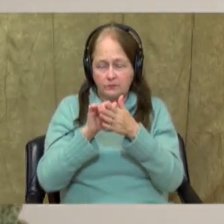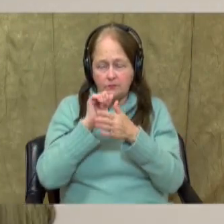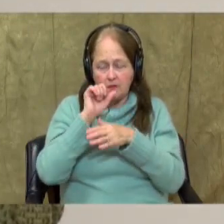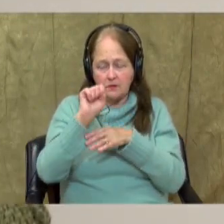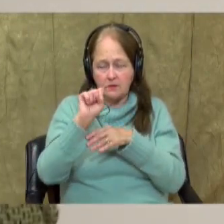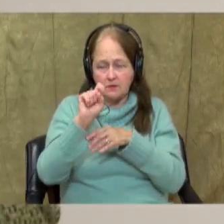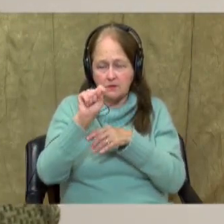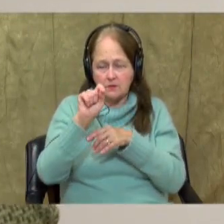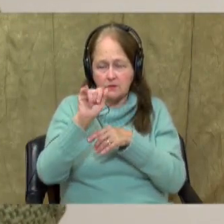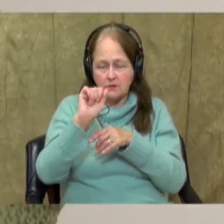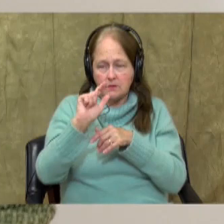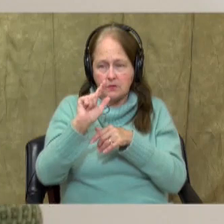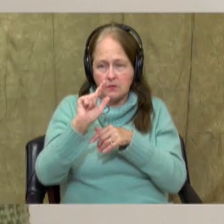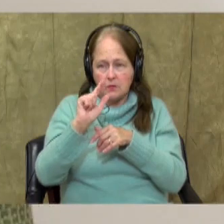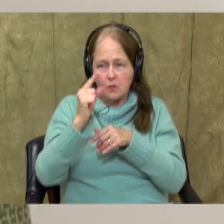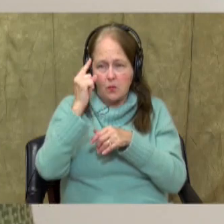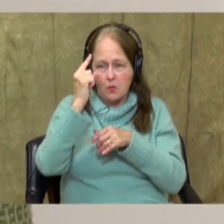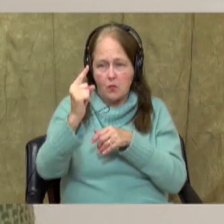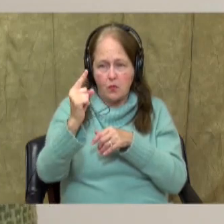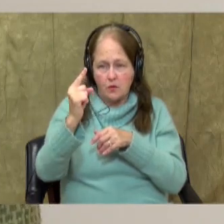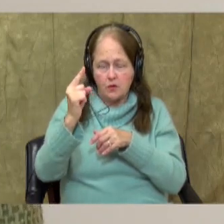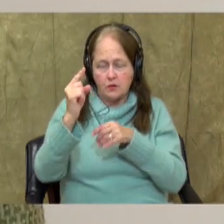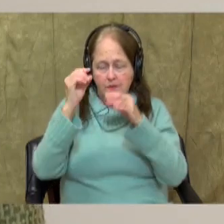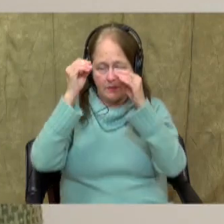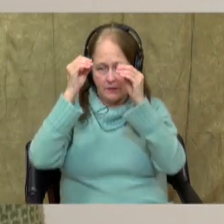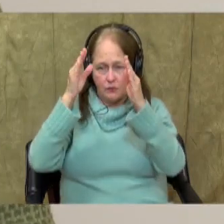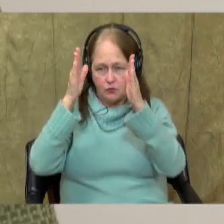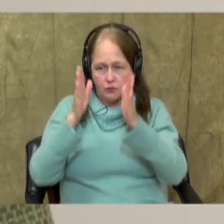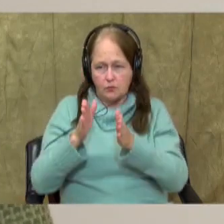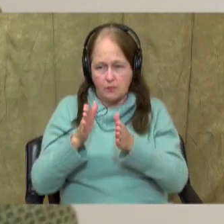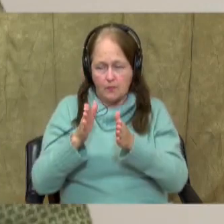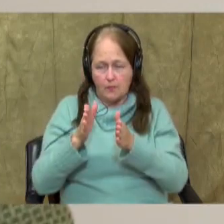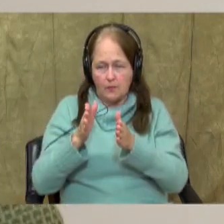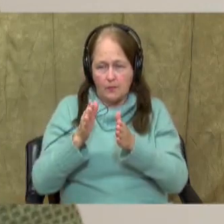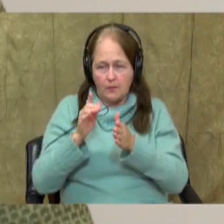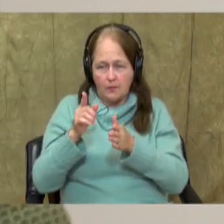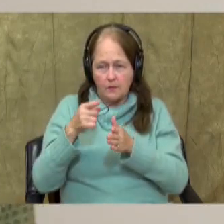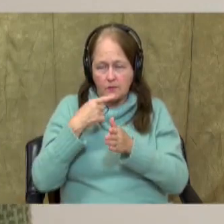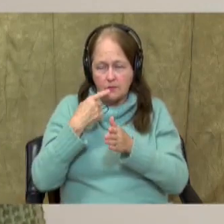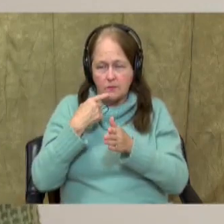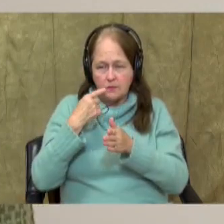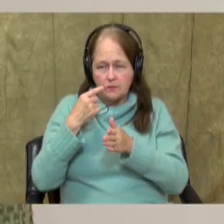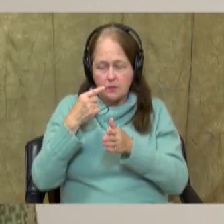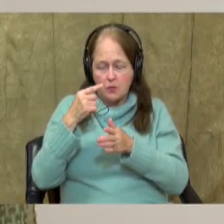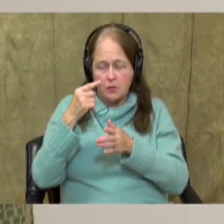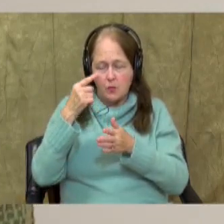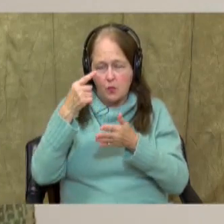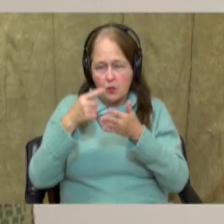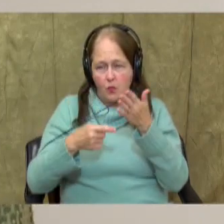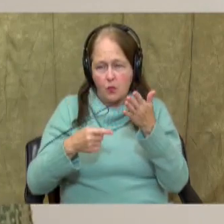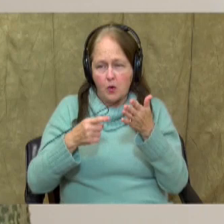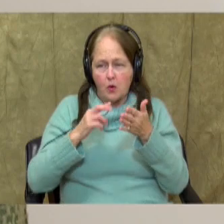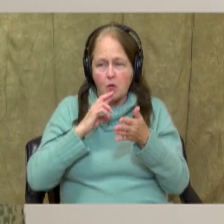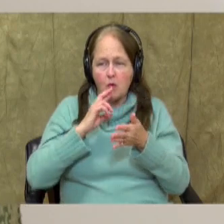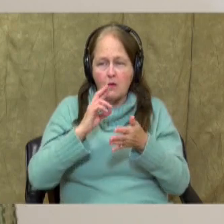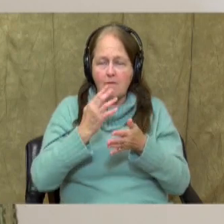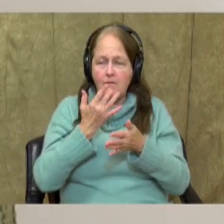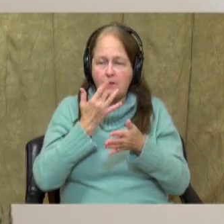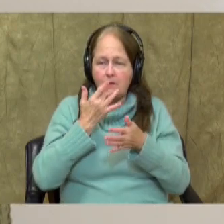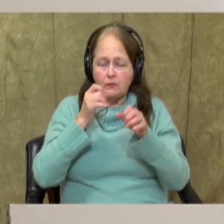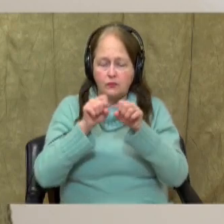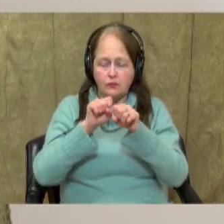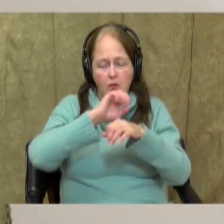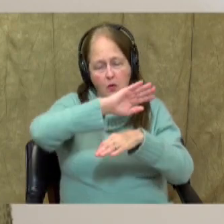that is not statistical because you're talking about one teacher. But if you said, what are the favorite shoes of